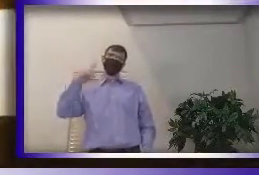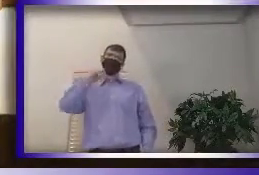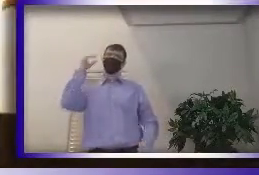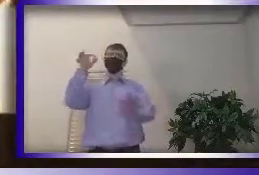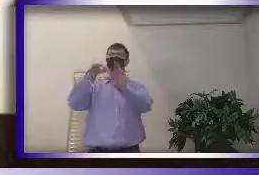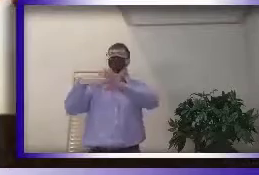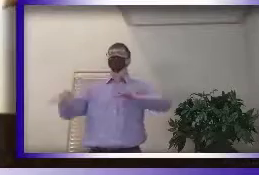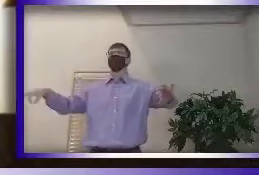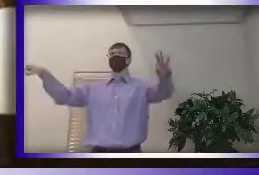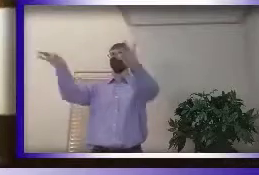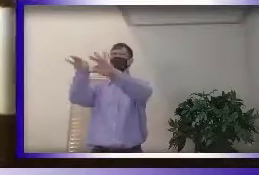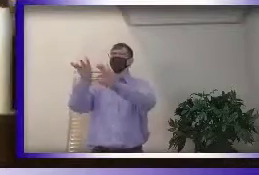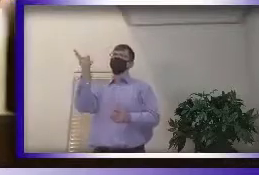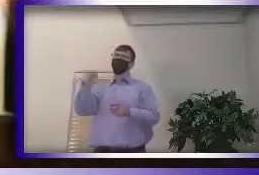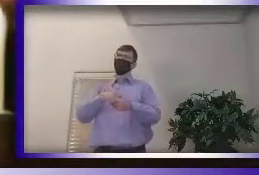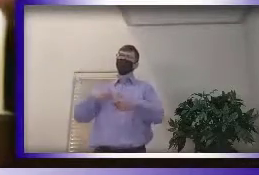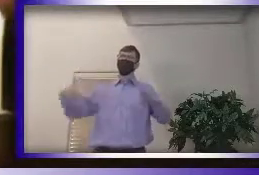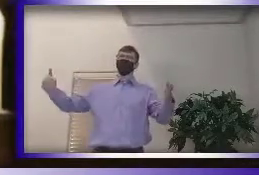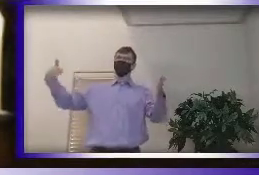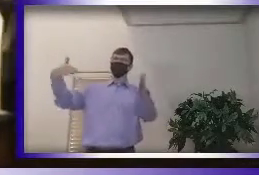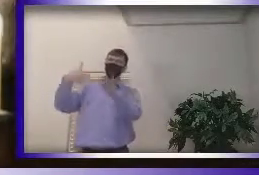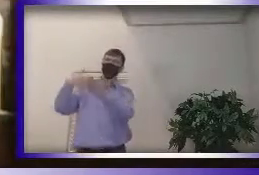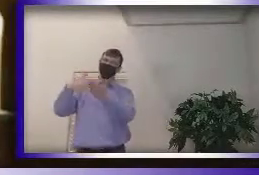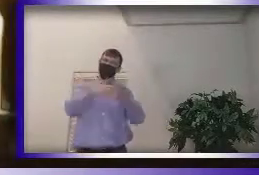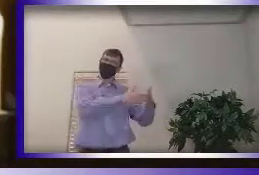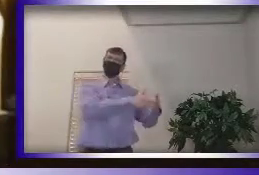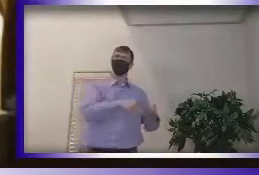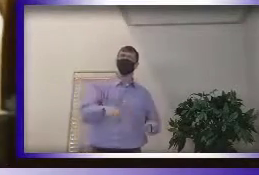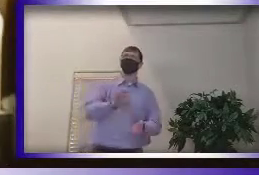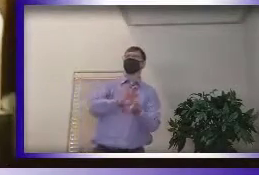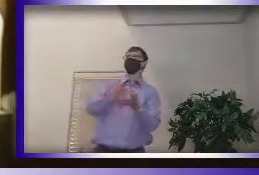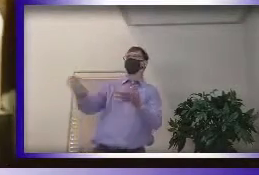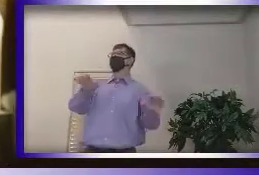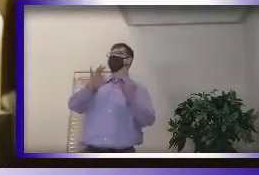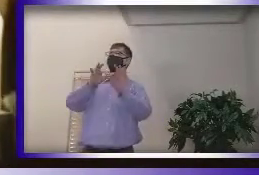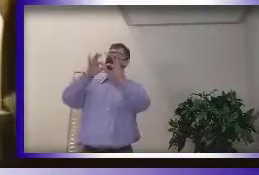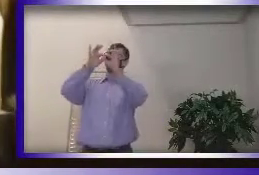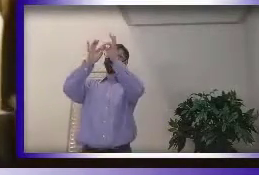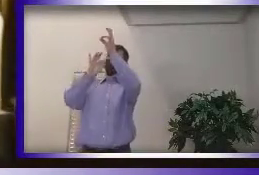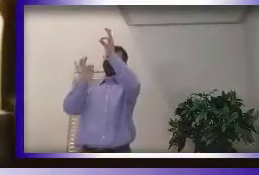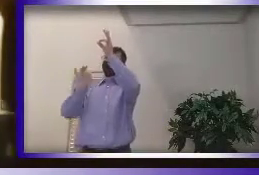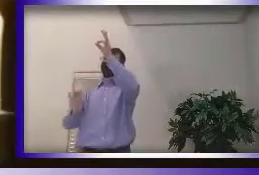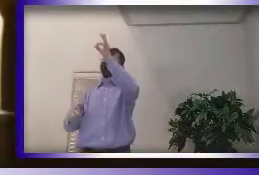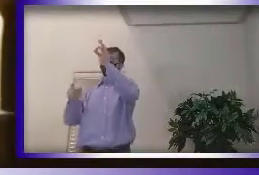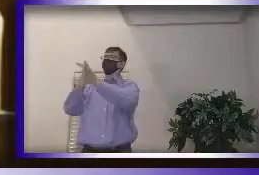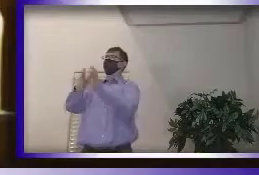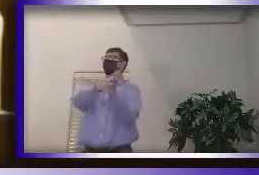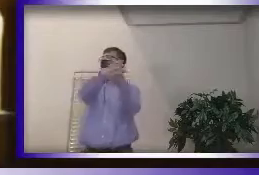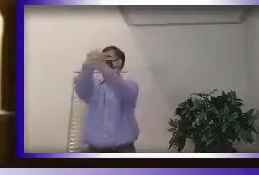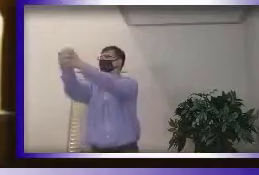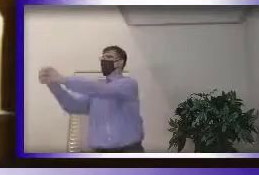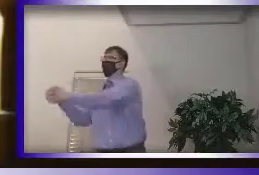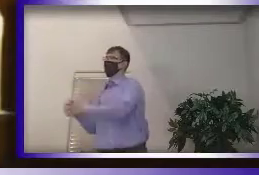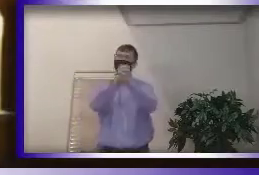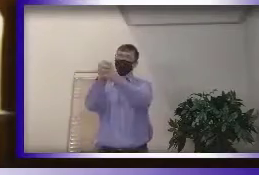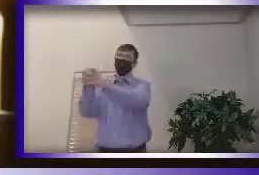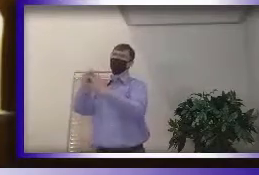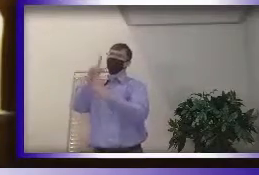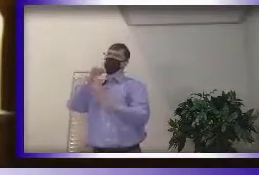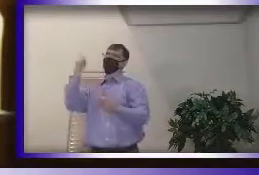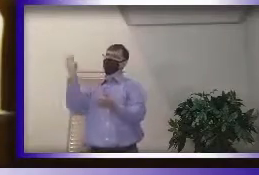country, with the news, basically if it bleeds, it leads, right? So we end up having